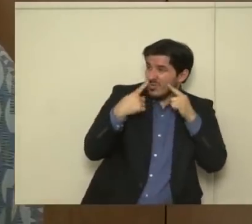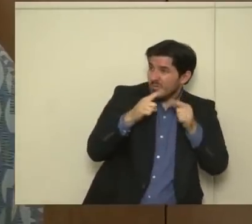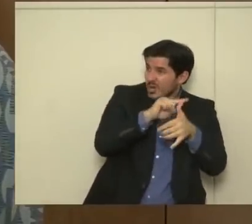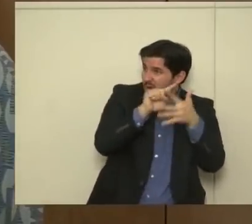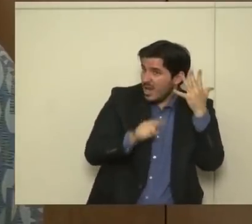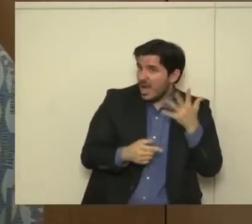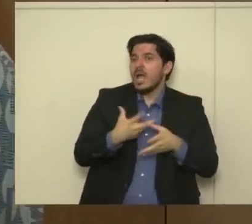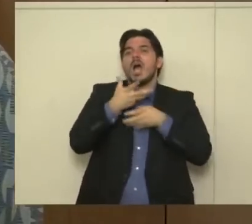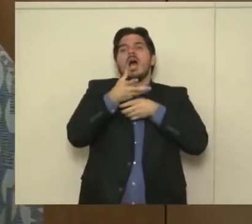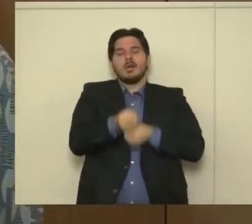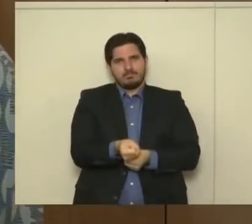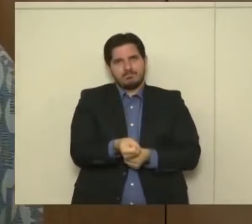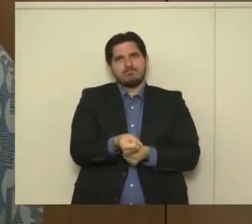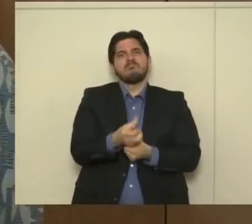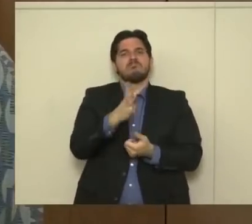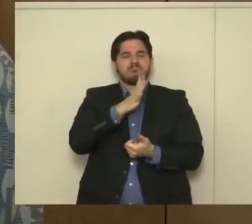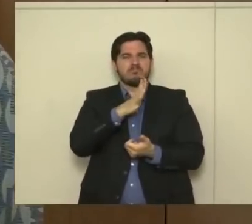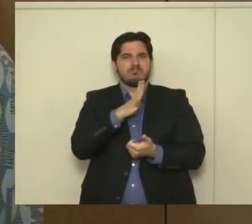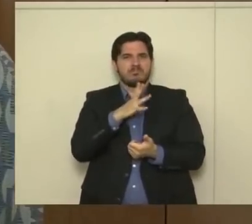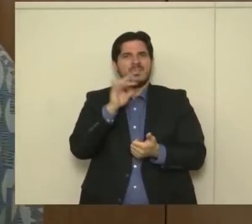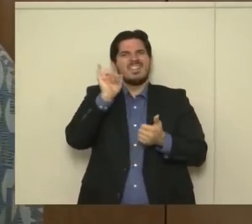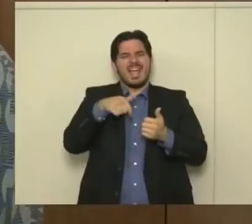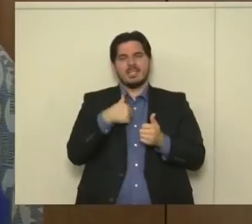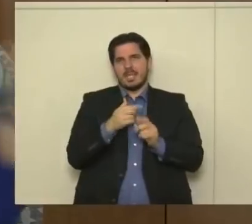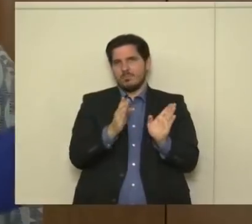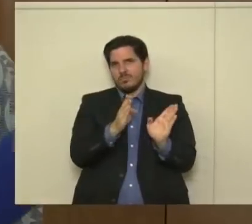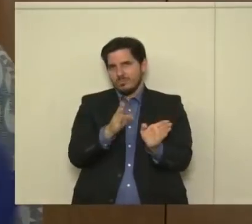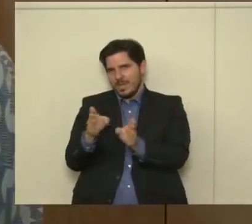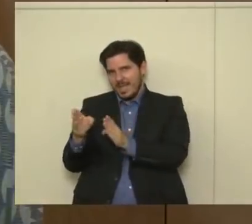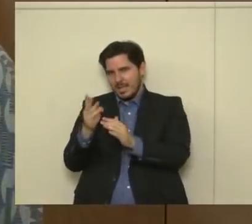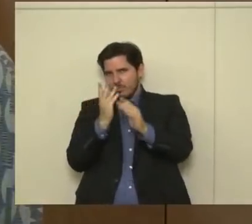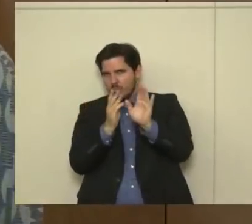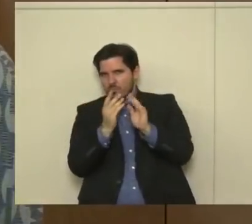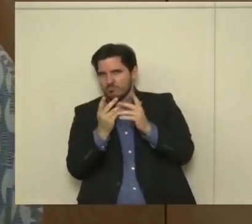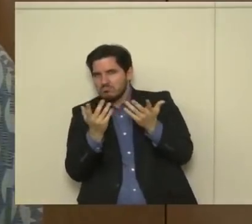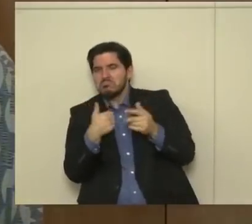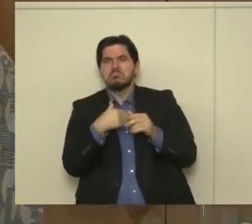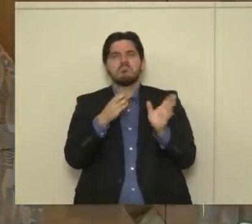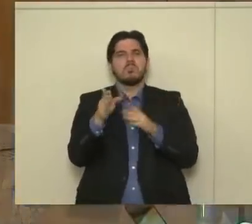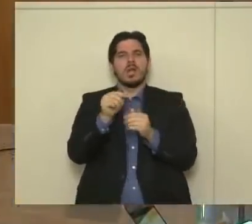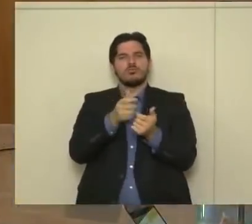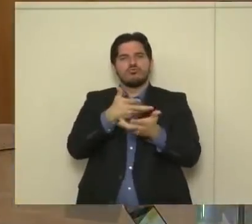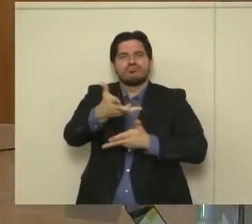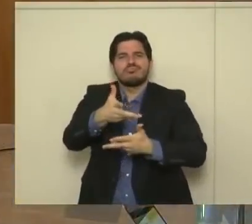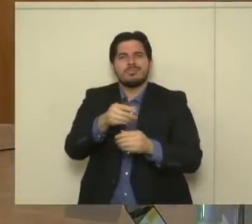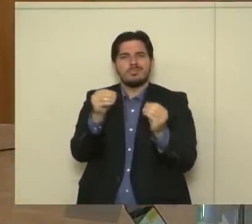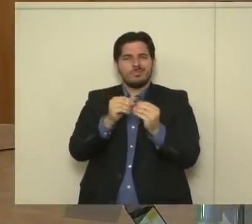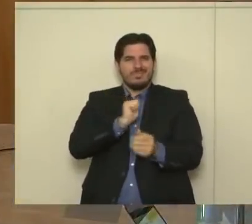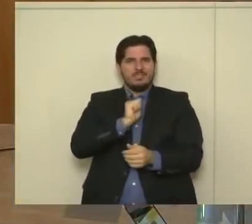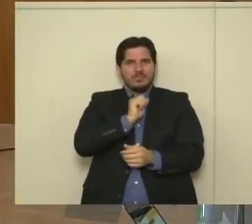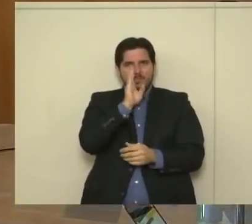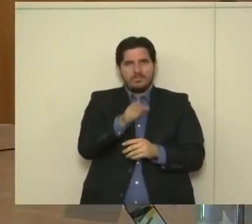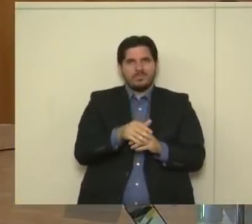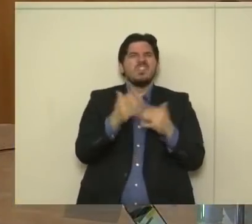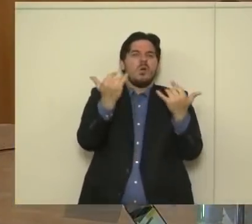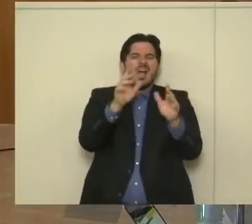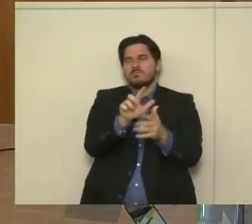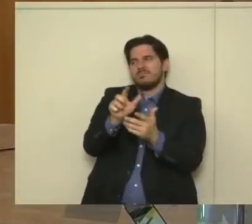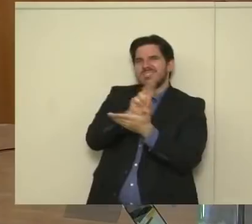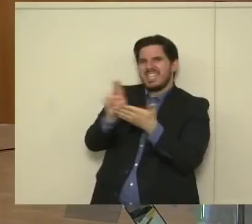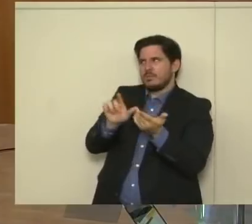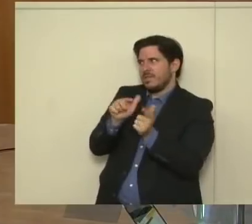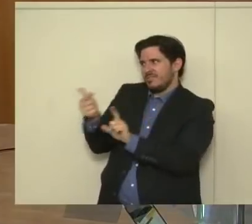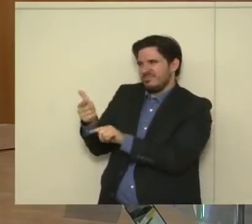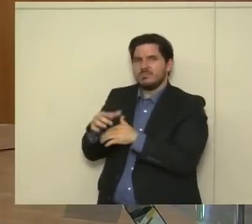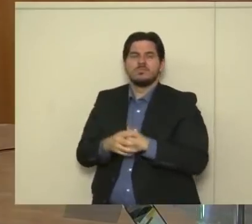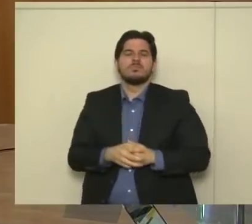COVID vaccine. But I'm prepared to engage directly. Secretary Stewart, you want to talk about the plans real quick, and then we'll go to Dr. Scrace. Absolutely. Thank you,